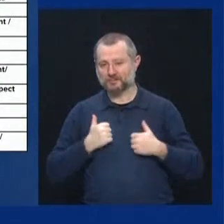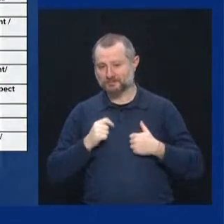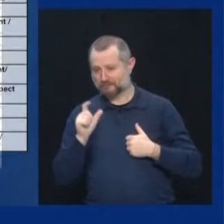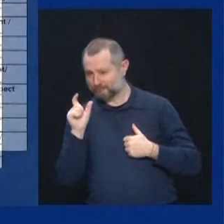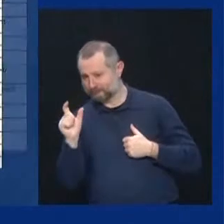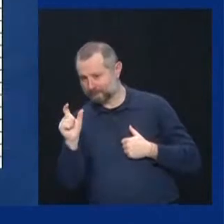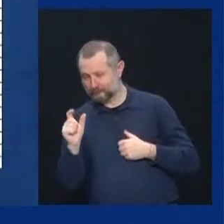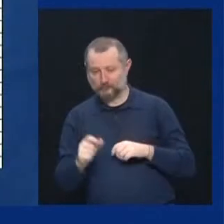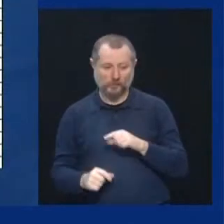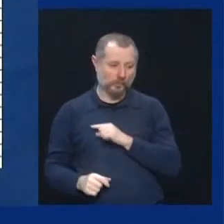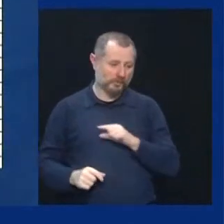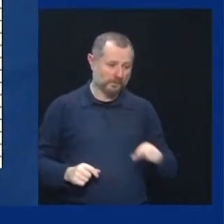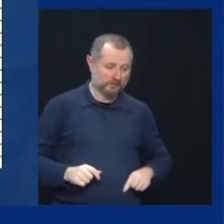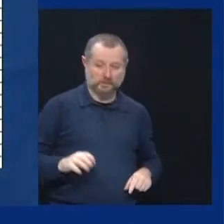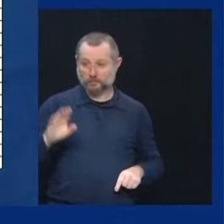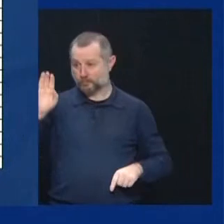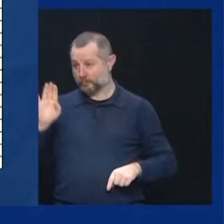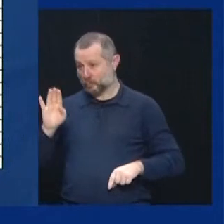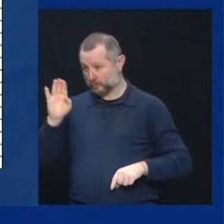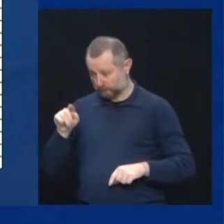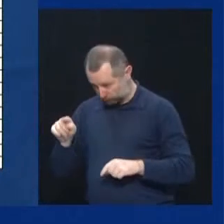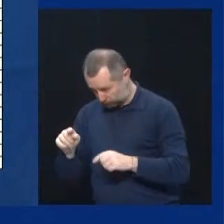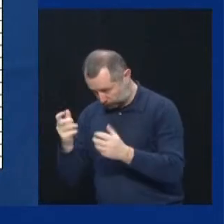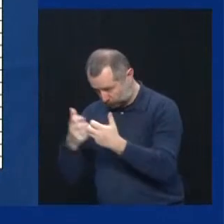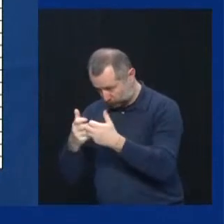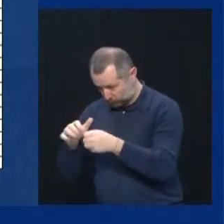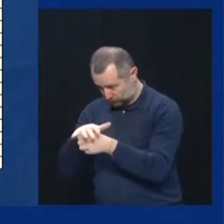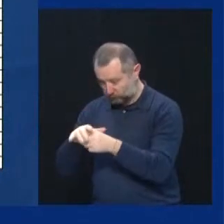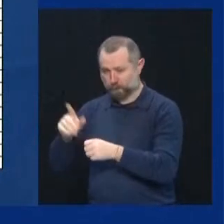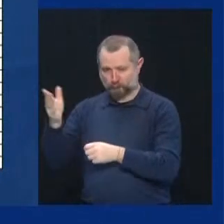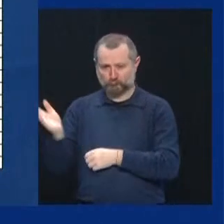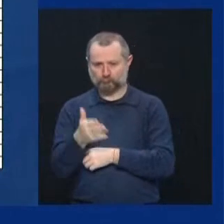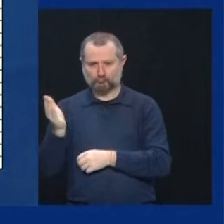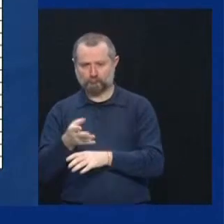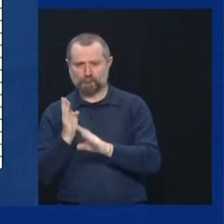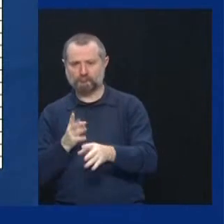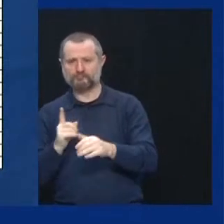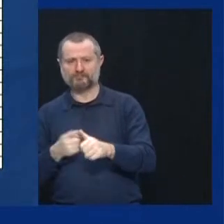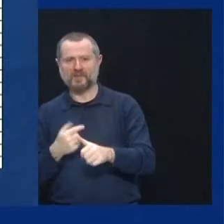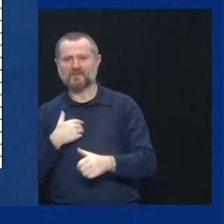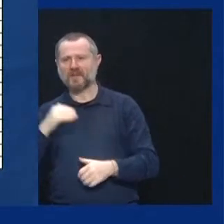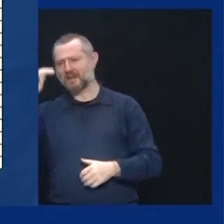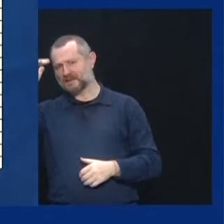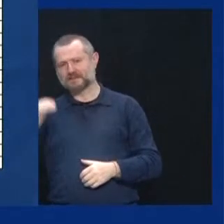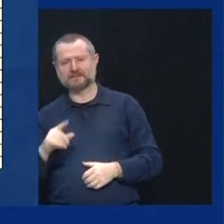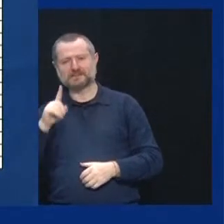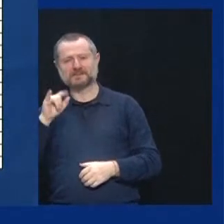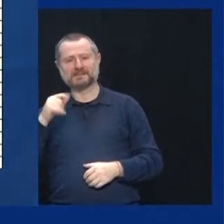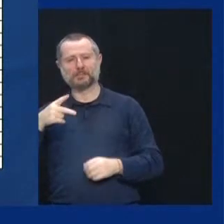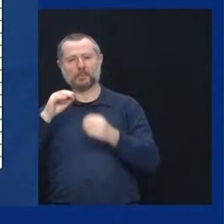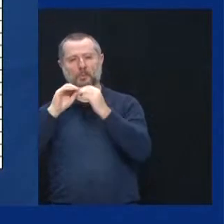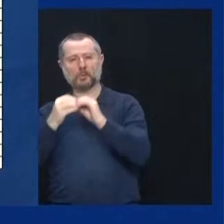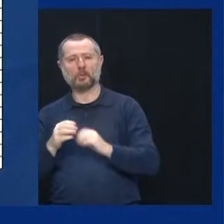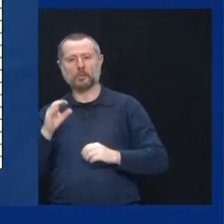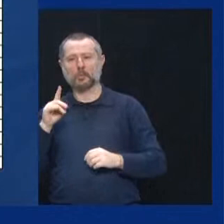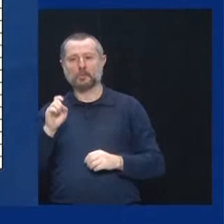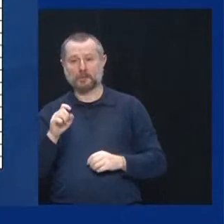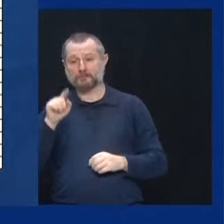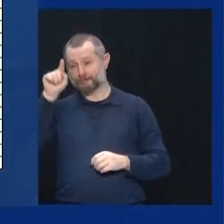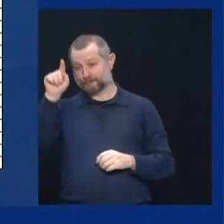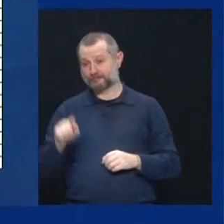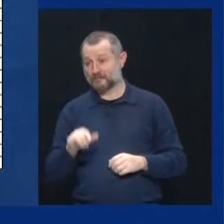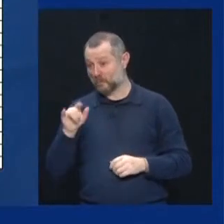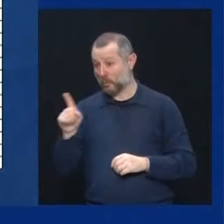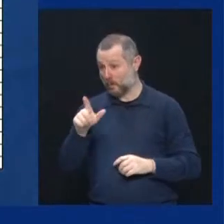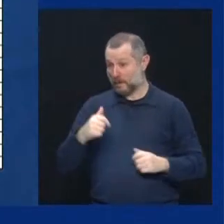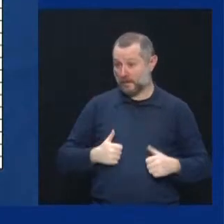Queens and the Brooklyn site. And these are the zip codes where you can see what the vaccination